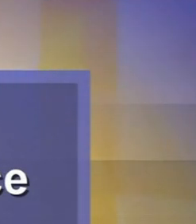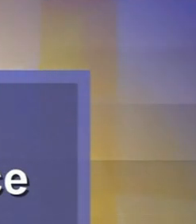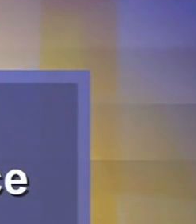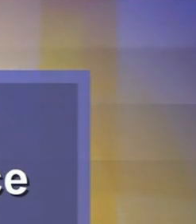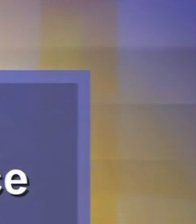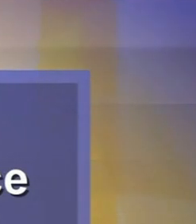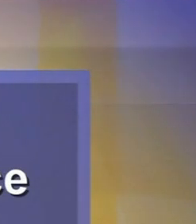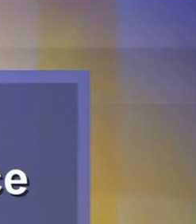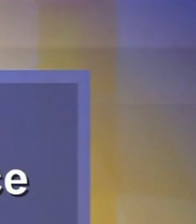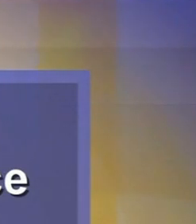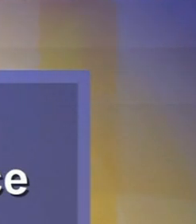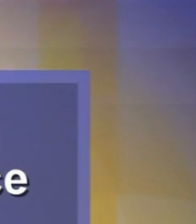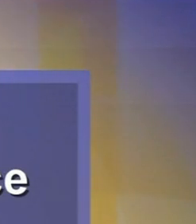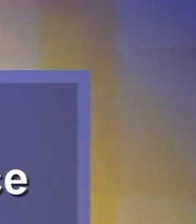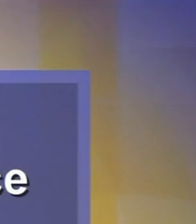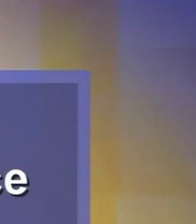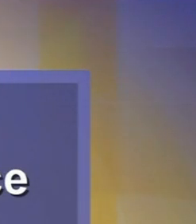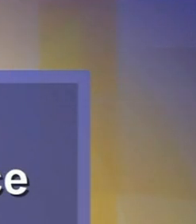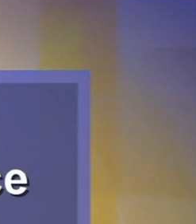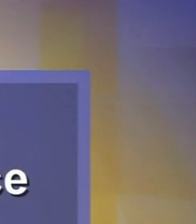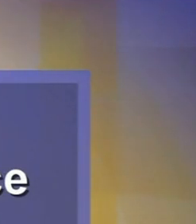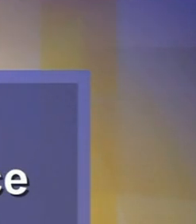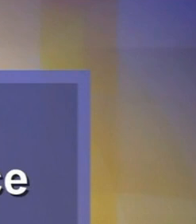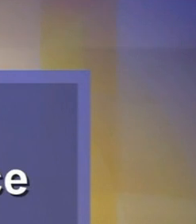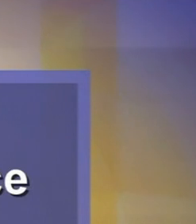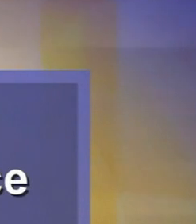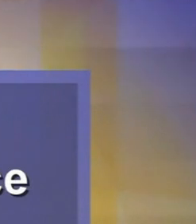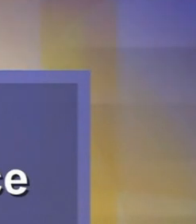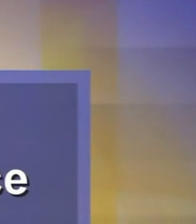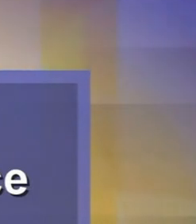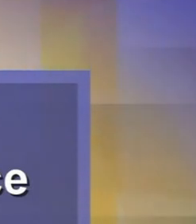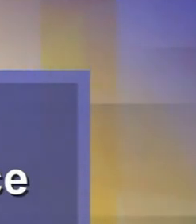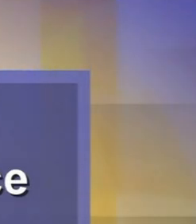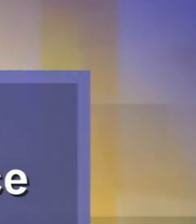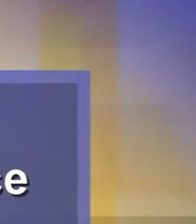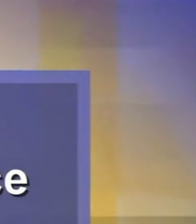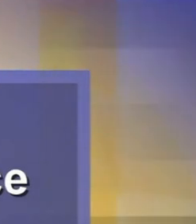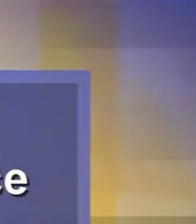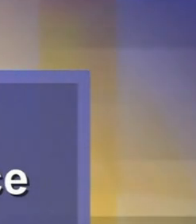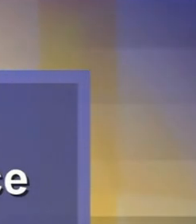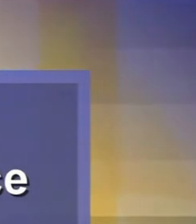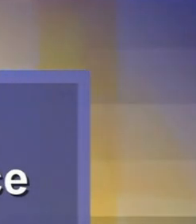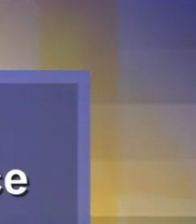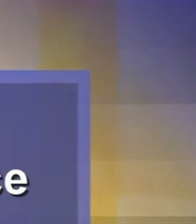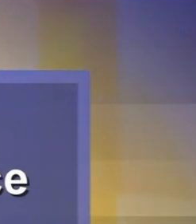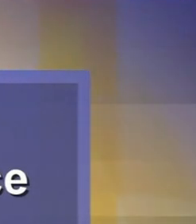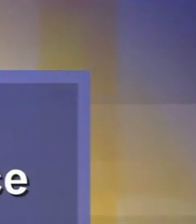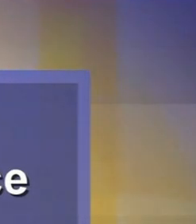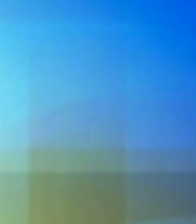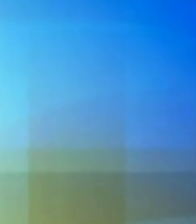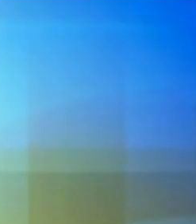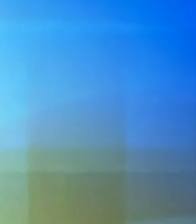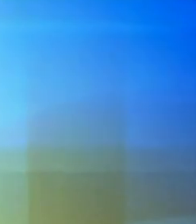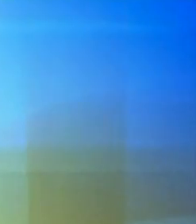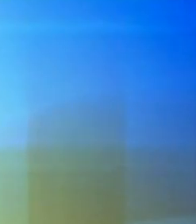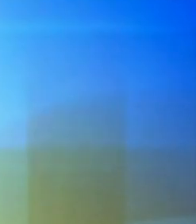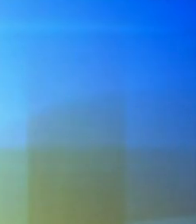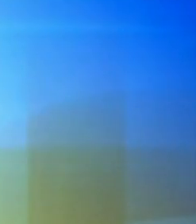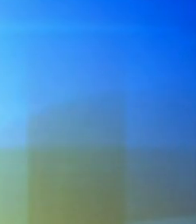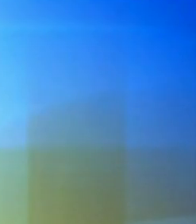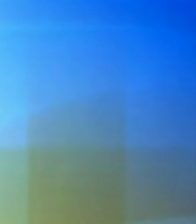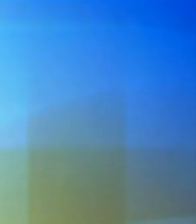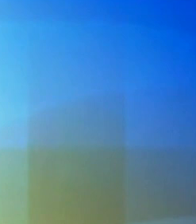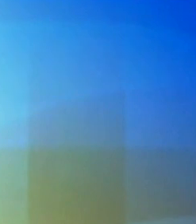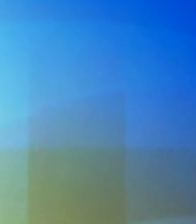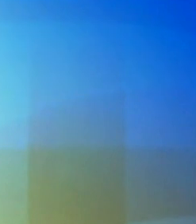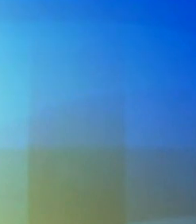year that it's not all that hot and humid outside, so people can enjoy kind of picnicking, I guess. So that may be something that's helpful. All right, you did a